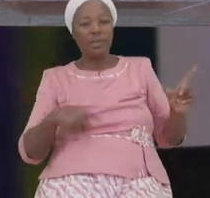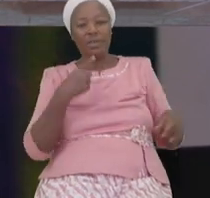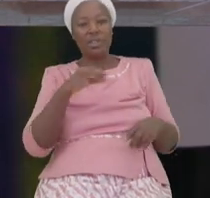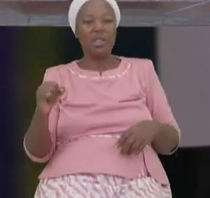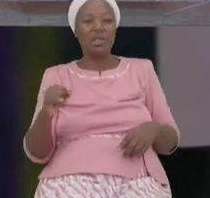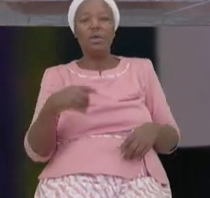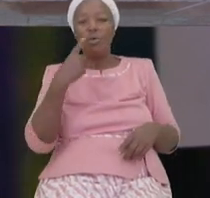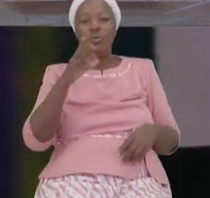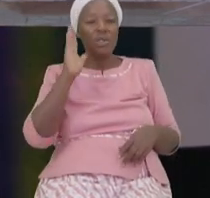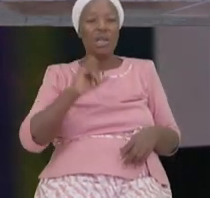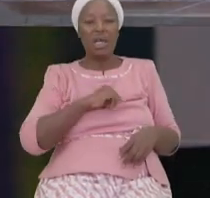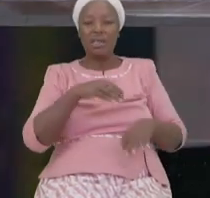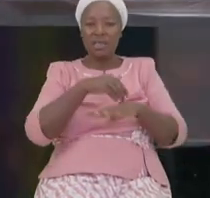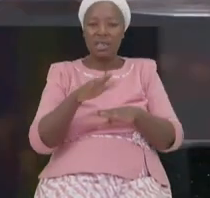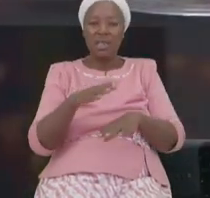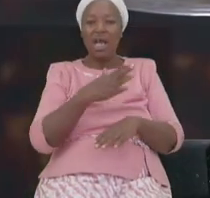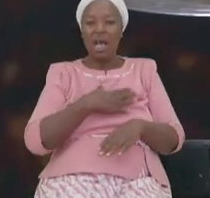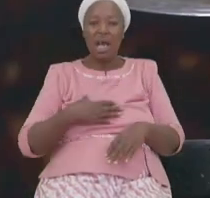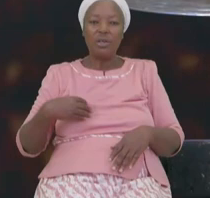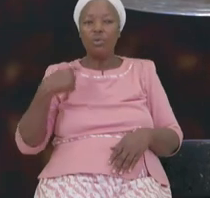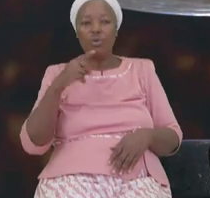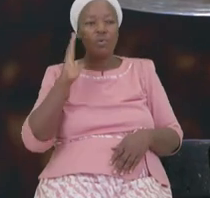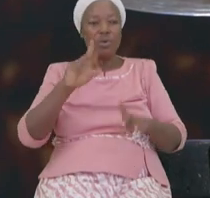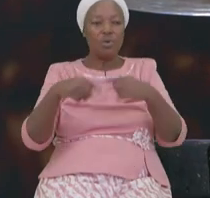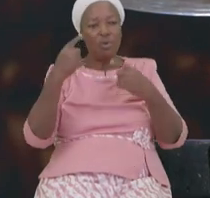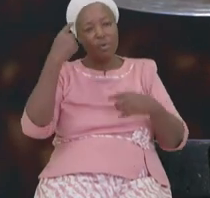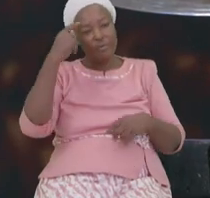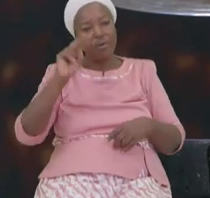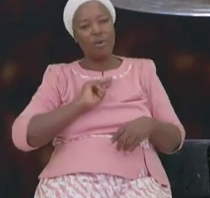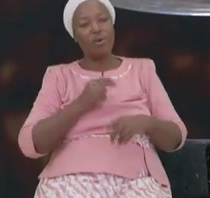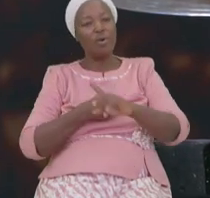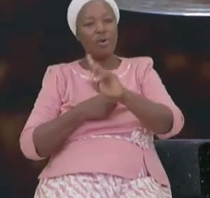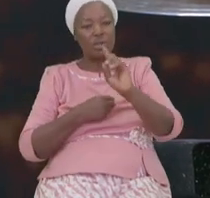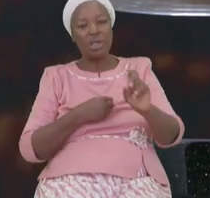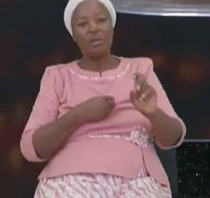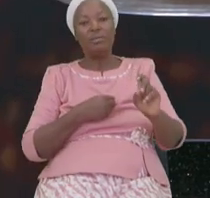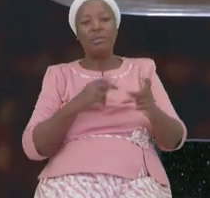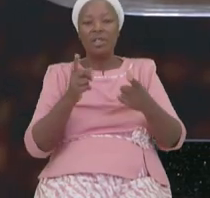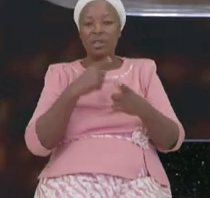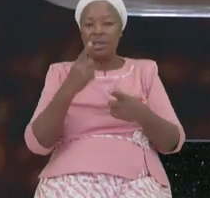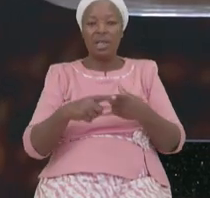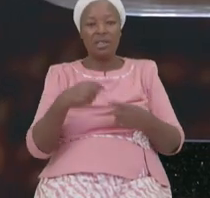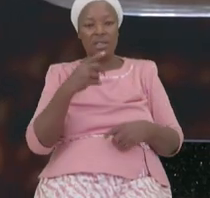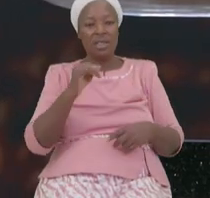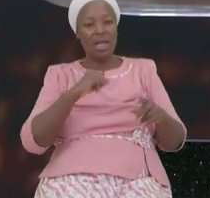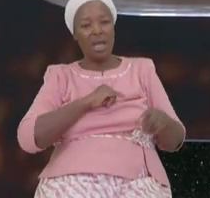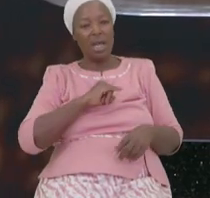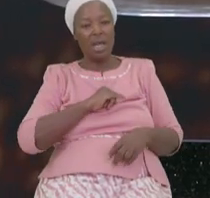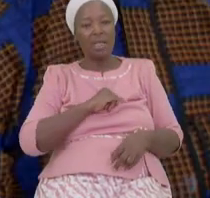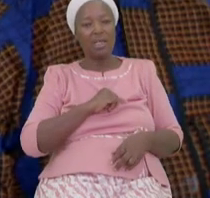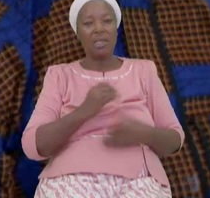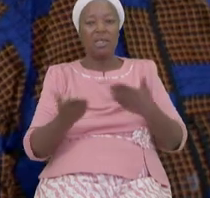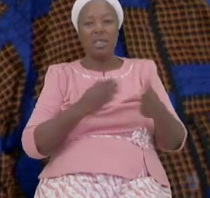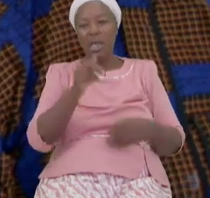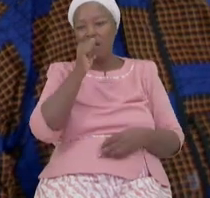saying, whom shall I send, and who will go for us? Then said I,